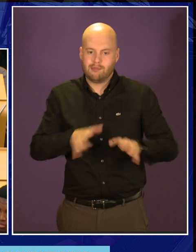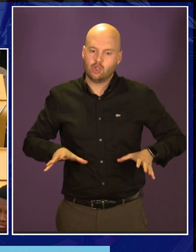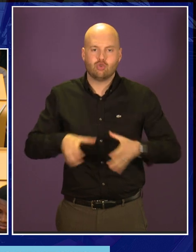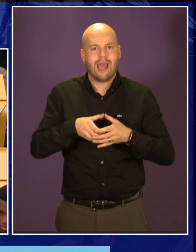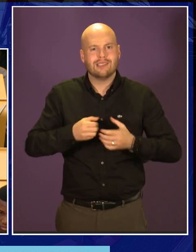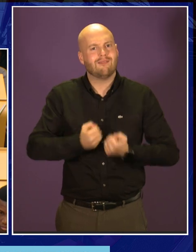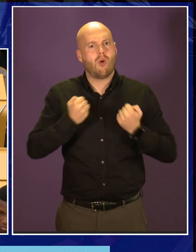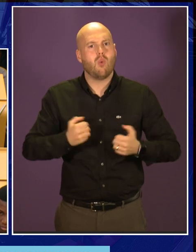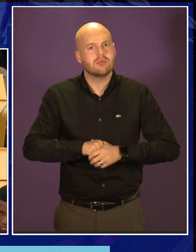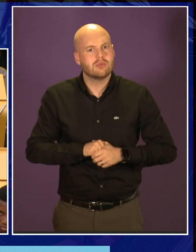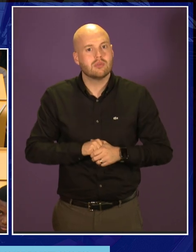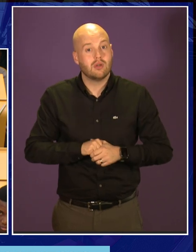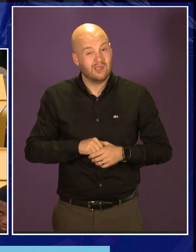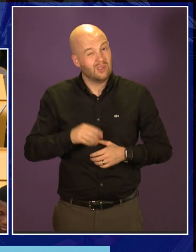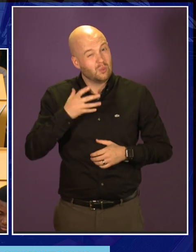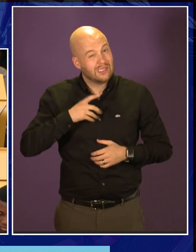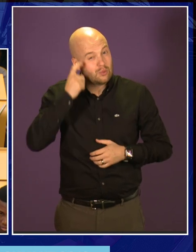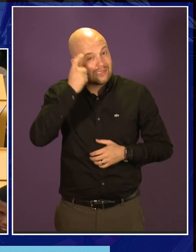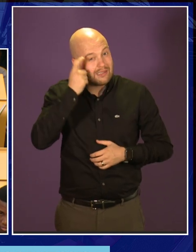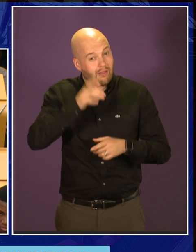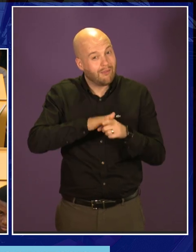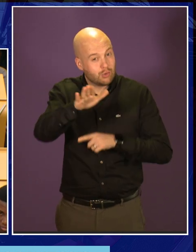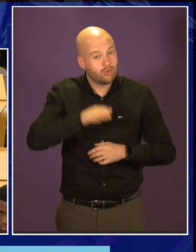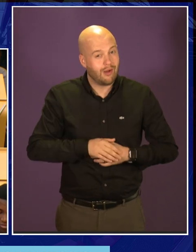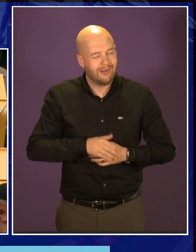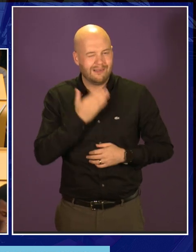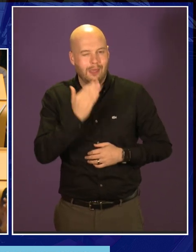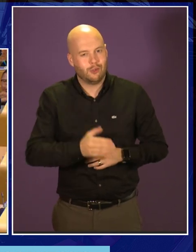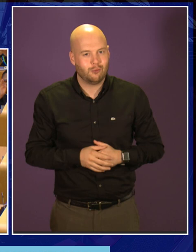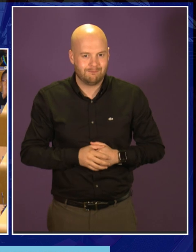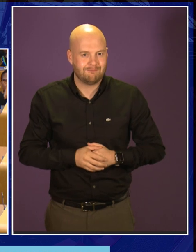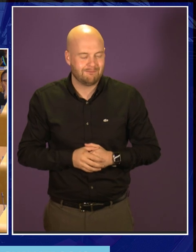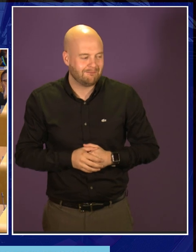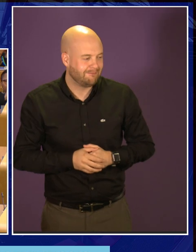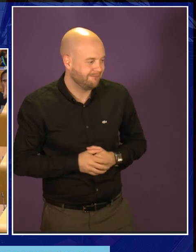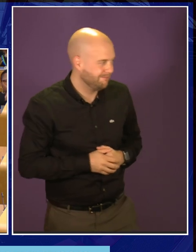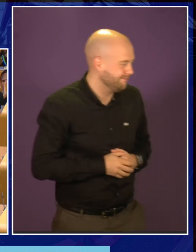think this is where we need to consider the future team of this conference. Thank you, Mrs.